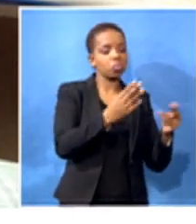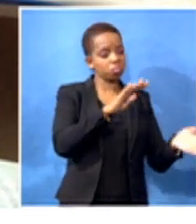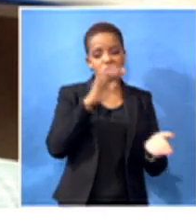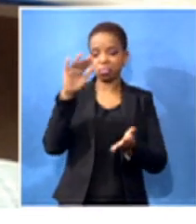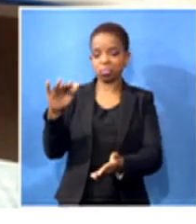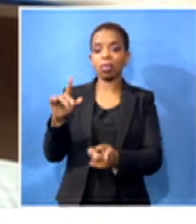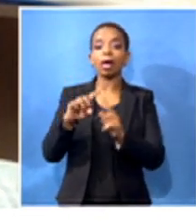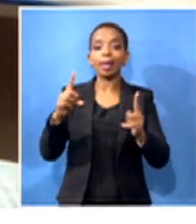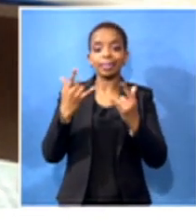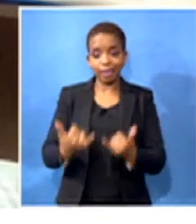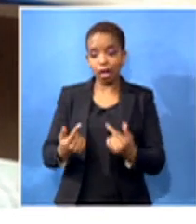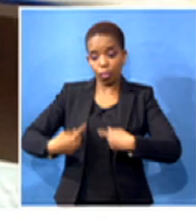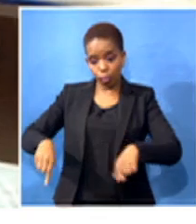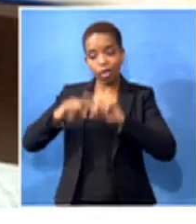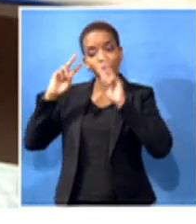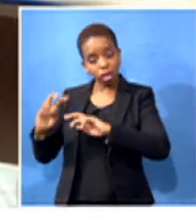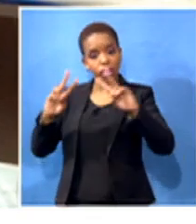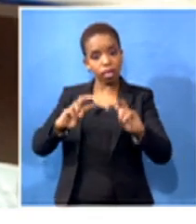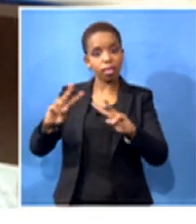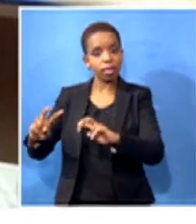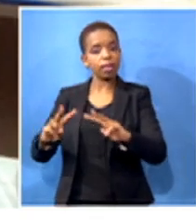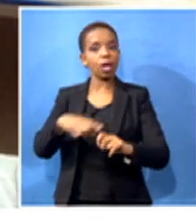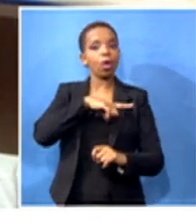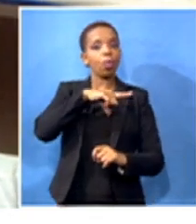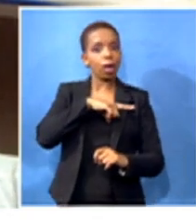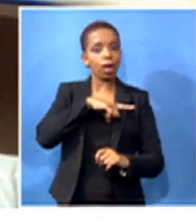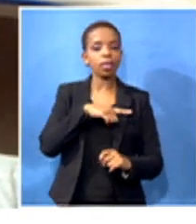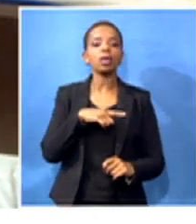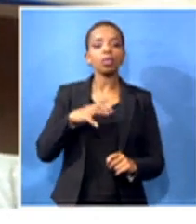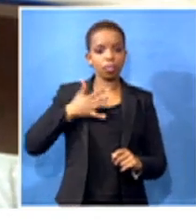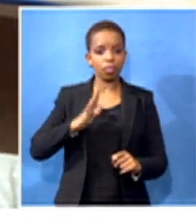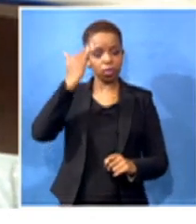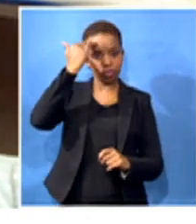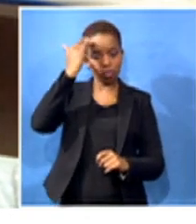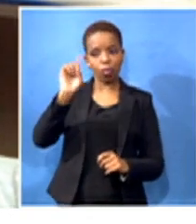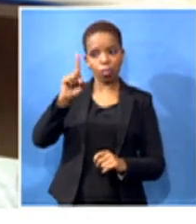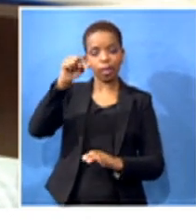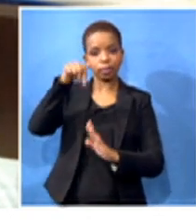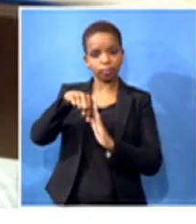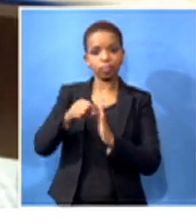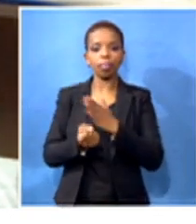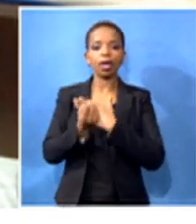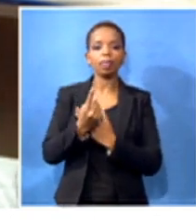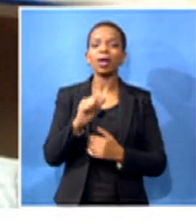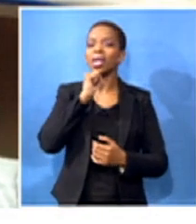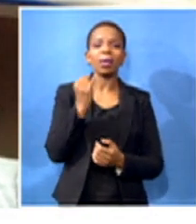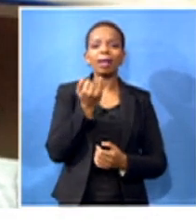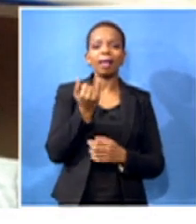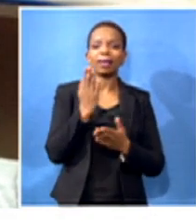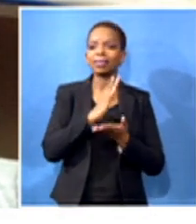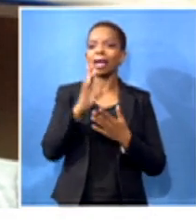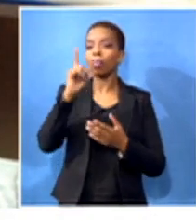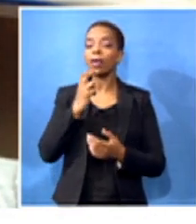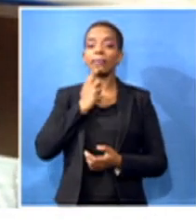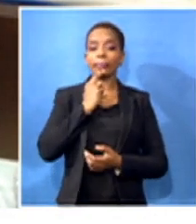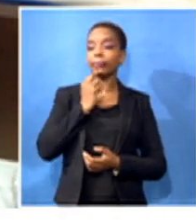public, and it is us who initiated the investigation. It's not that there was a whistleblower or whatever